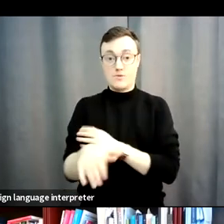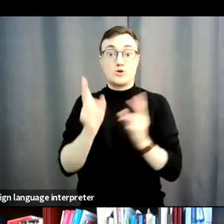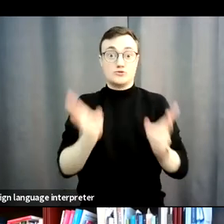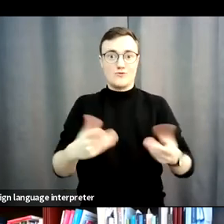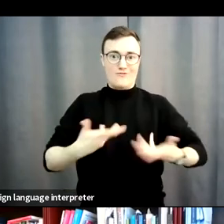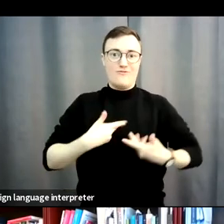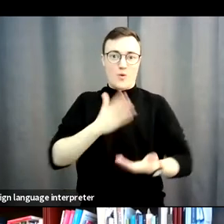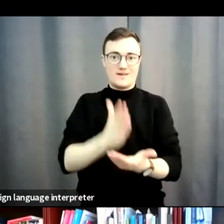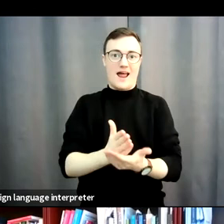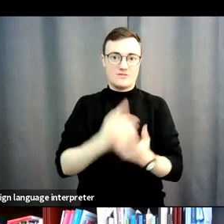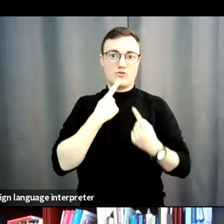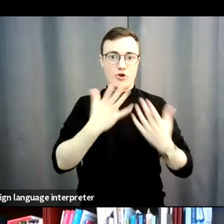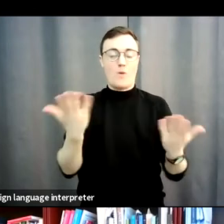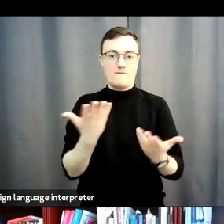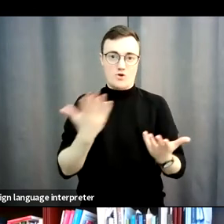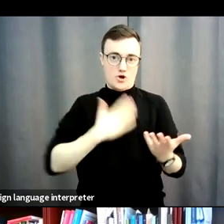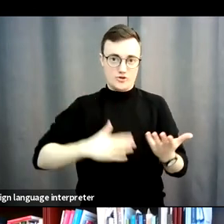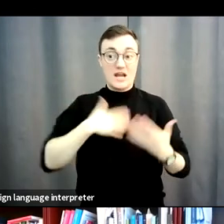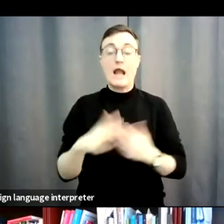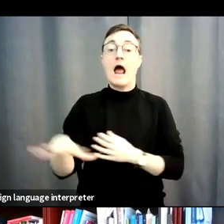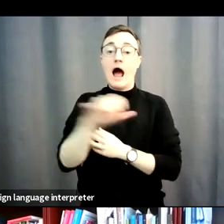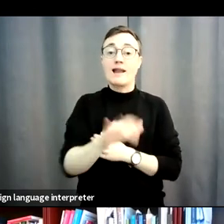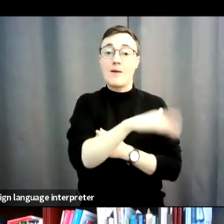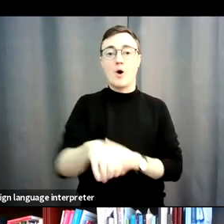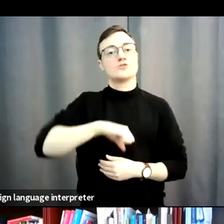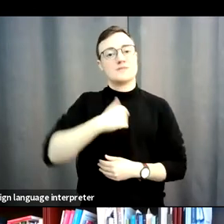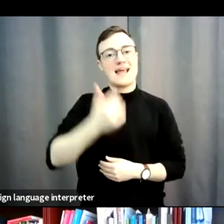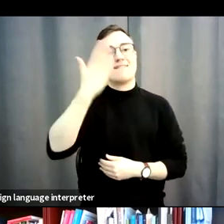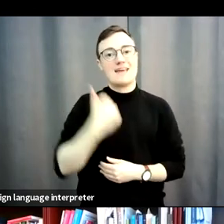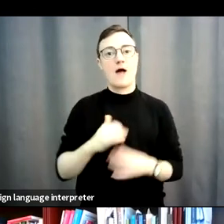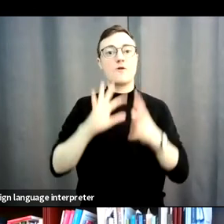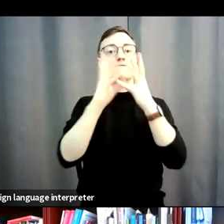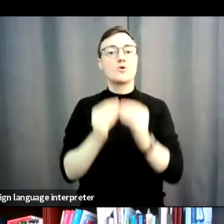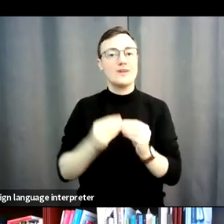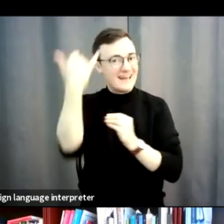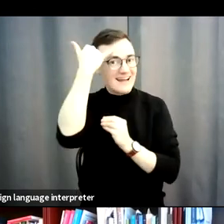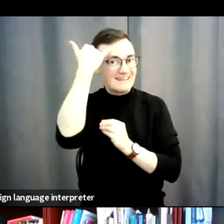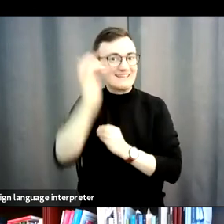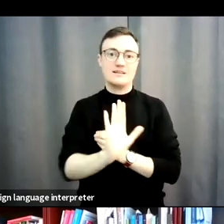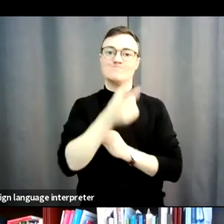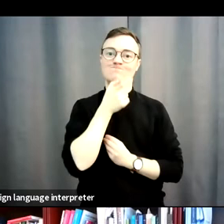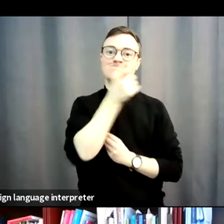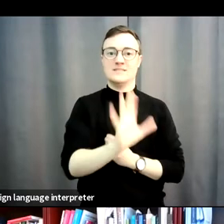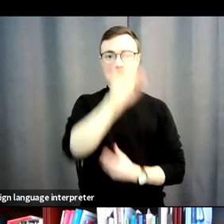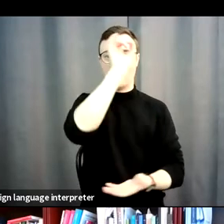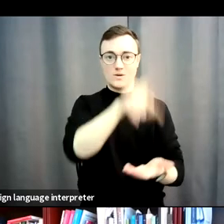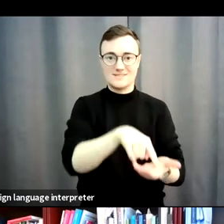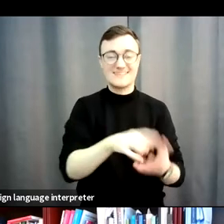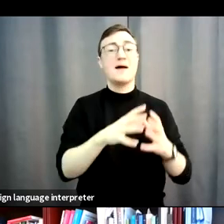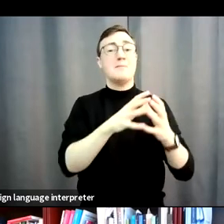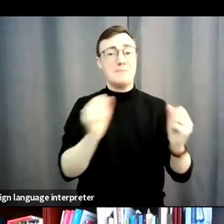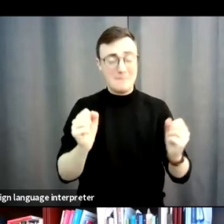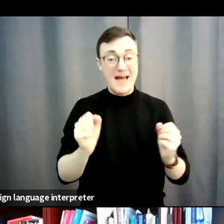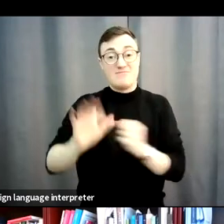are any child capable of forming his or her own views. But the Committee on the Rights of the Child has said that this is no,